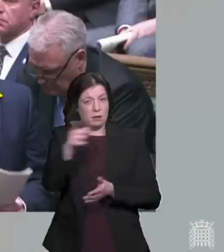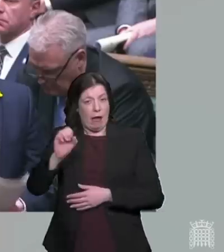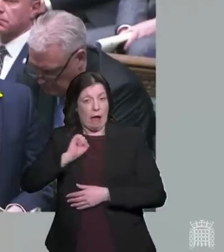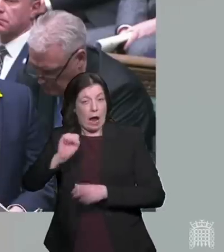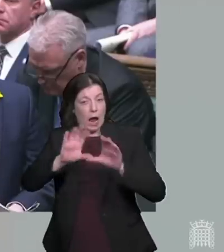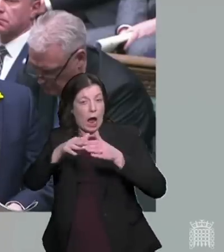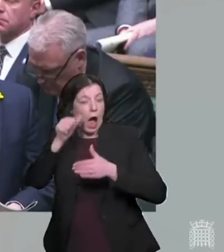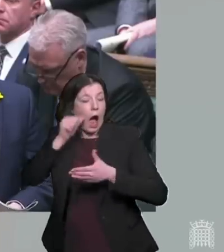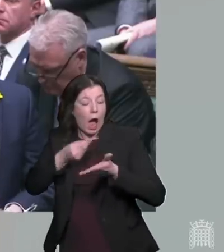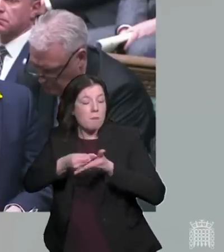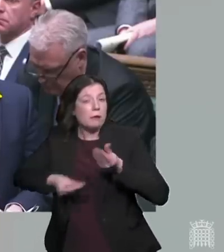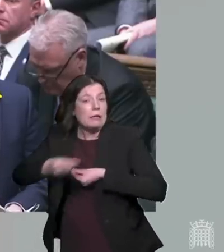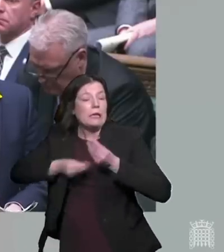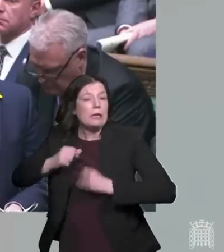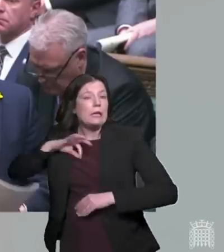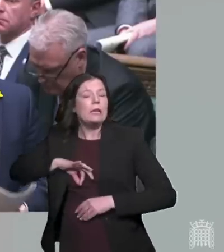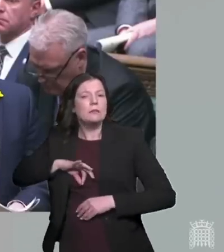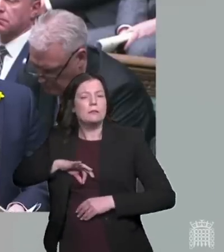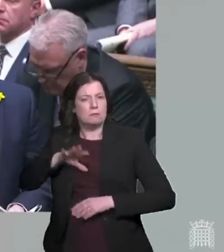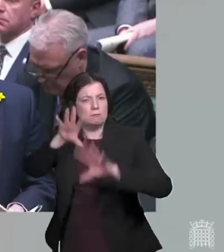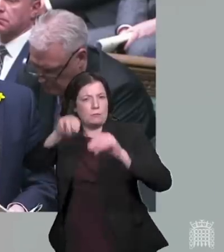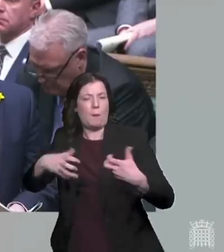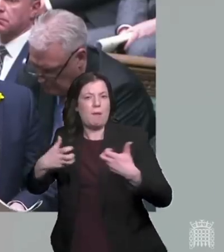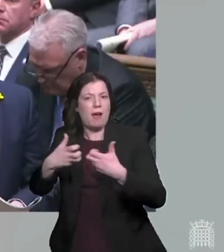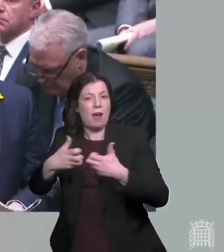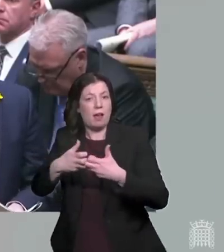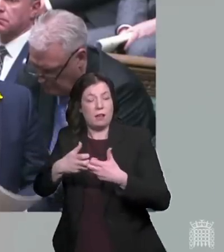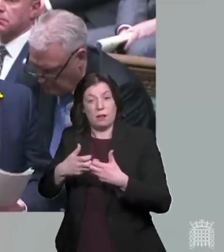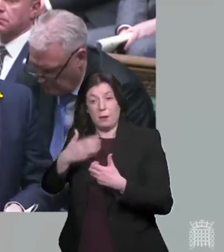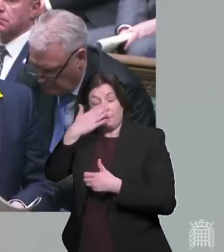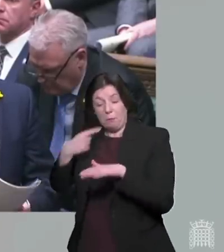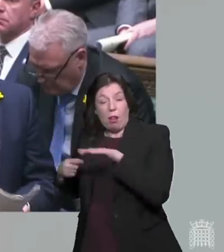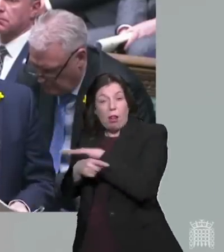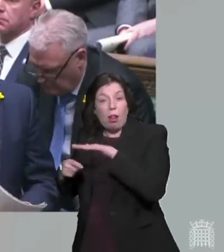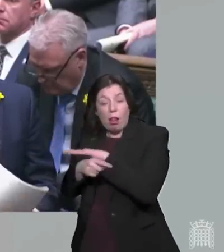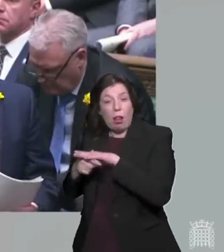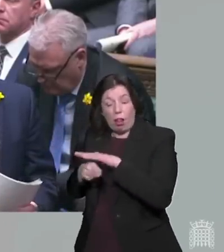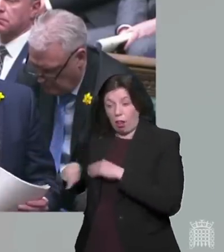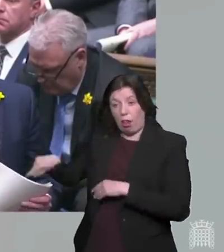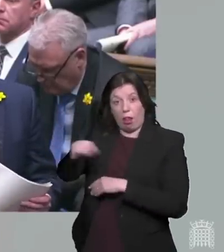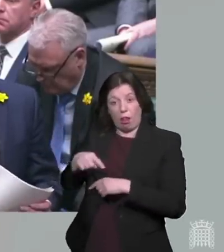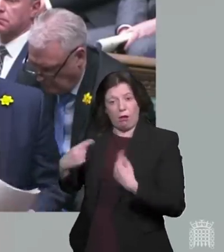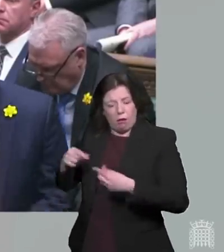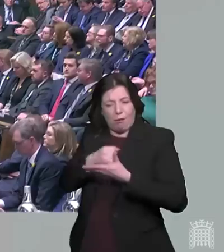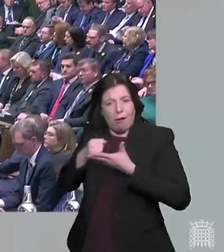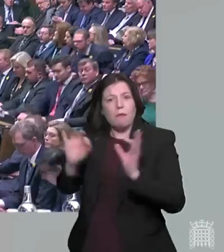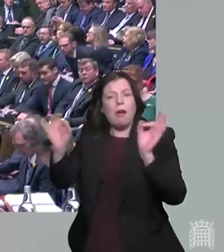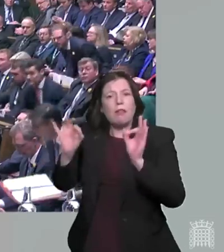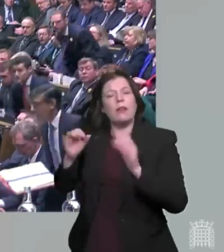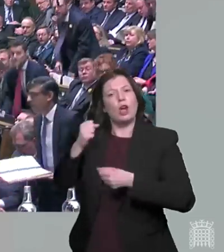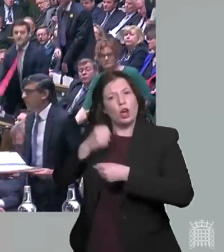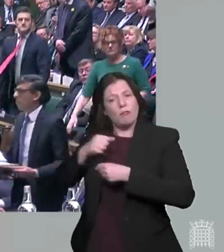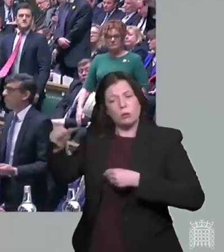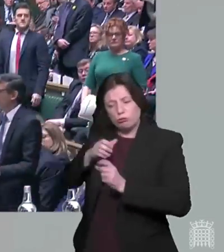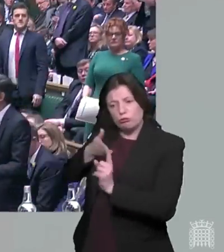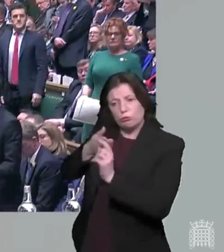trade and also to reassure my constituents that stopping illegal immigration remains a key priority for this government?